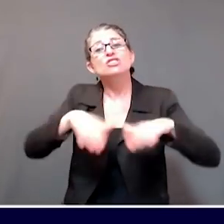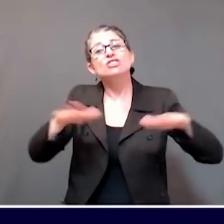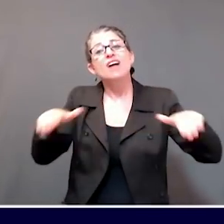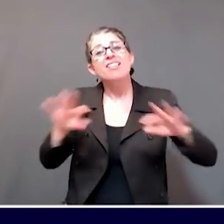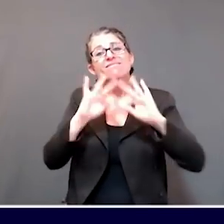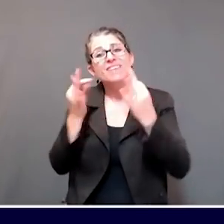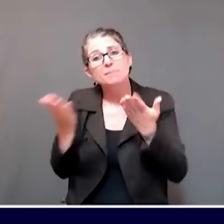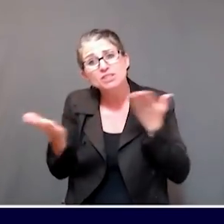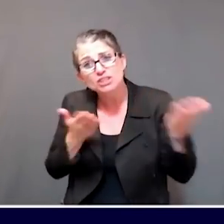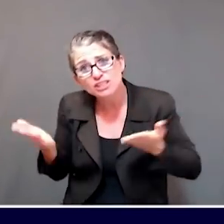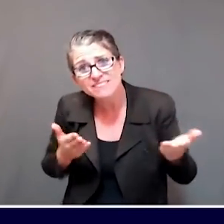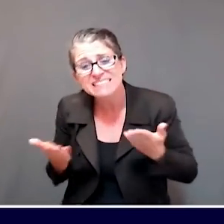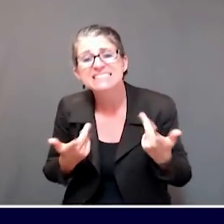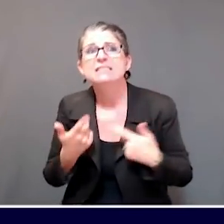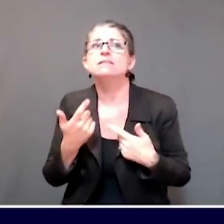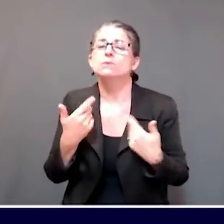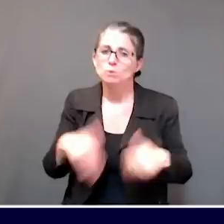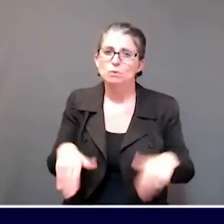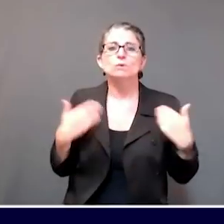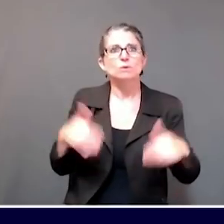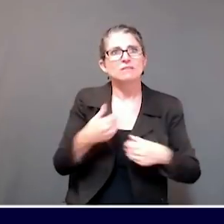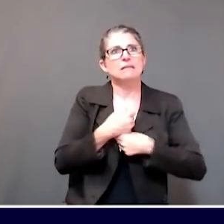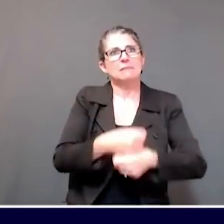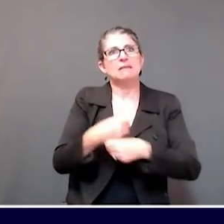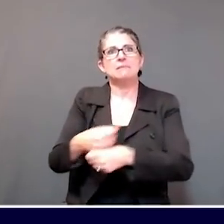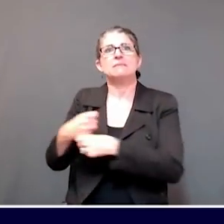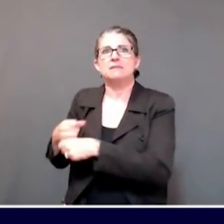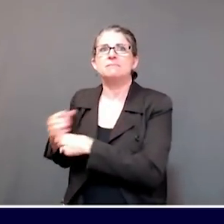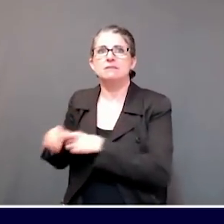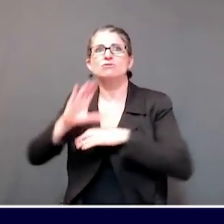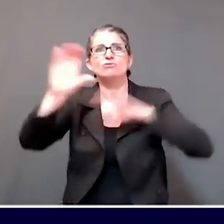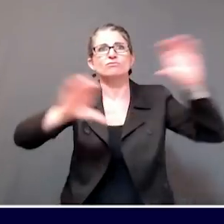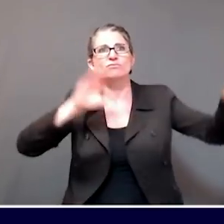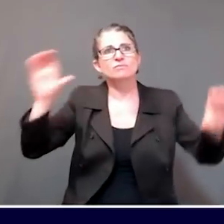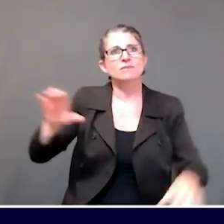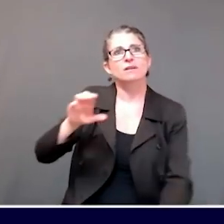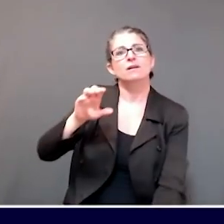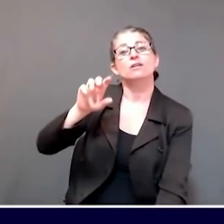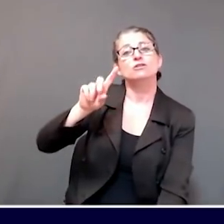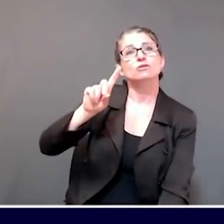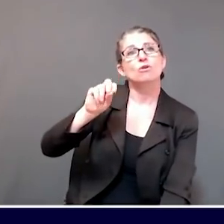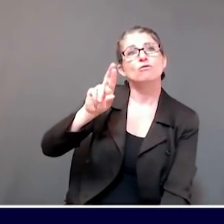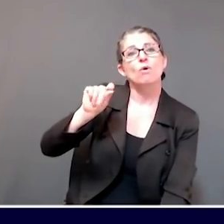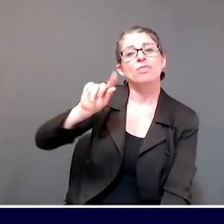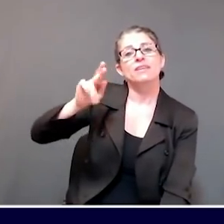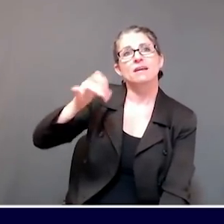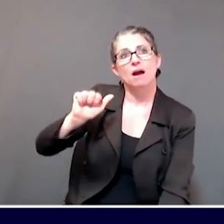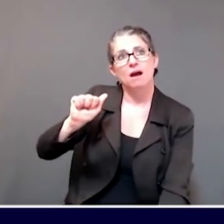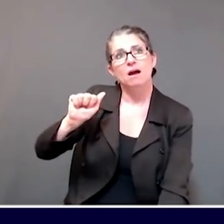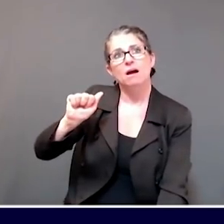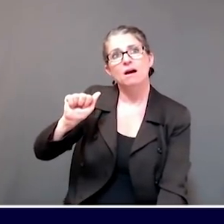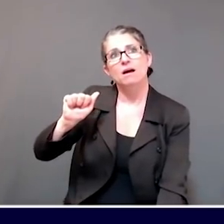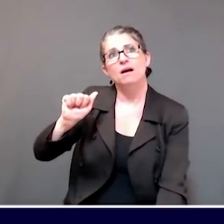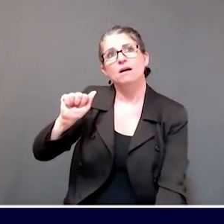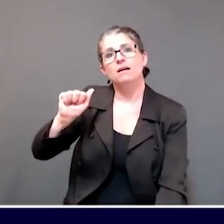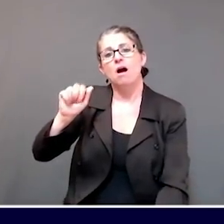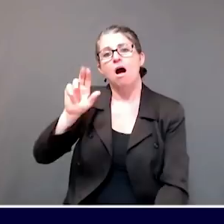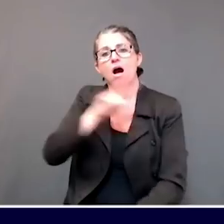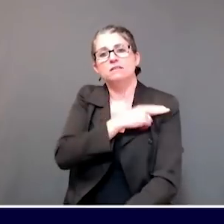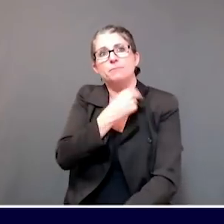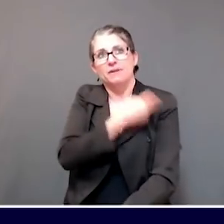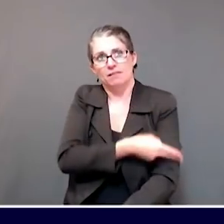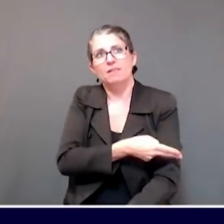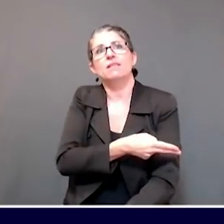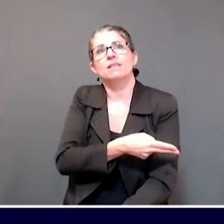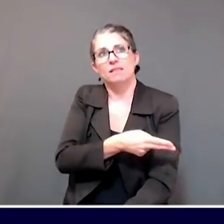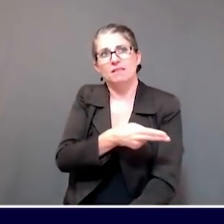county jails and Dorothea Dix and places all around the state. So working at all angles. Thank